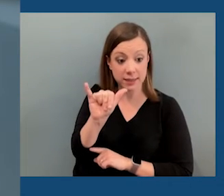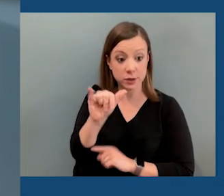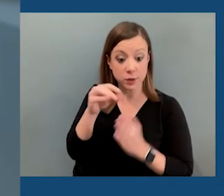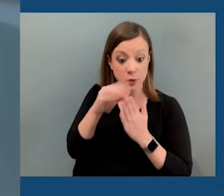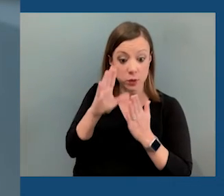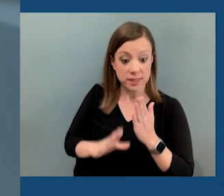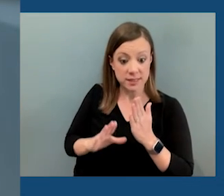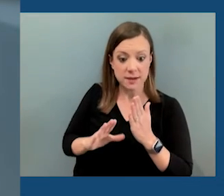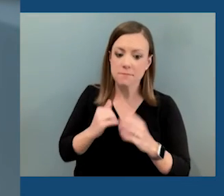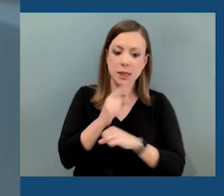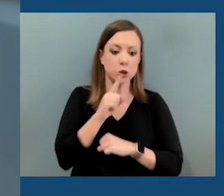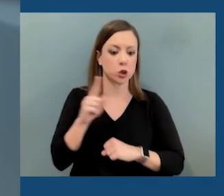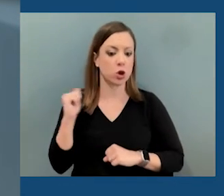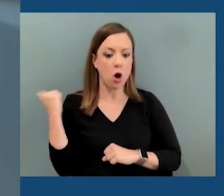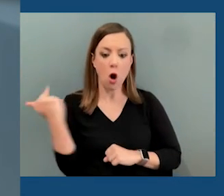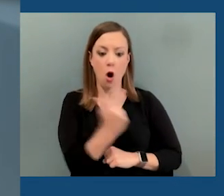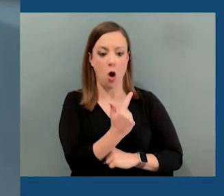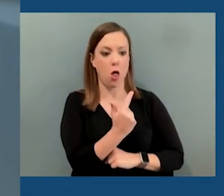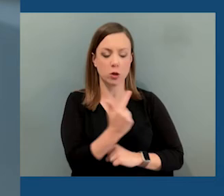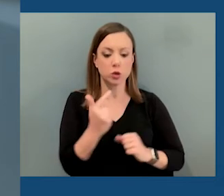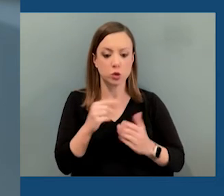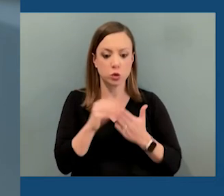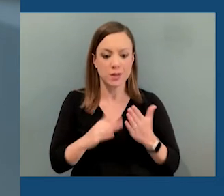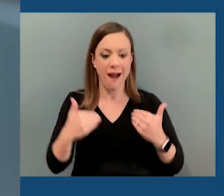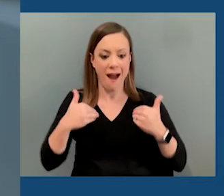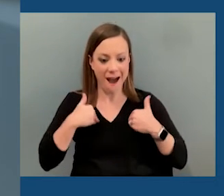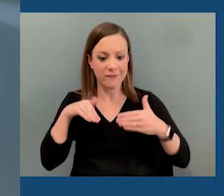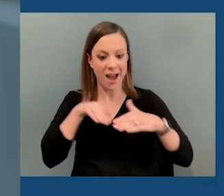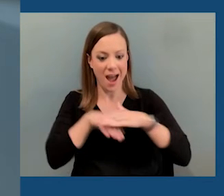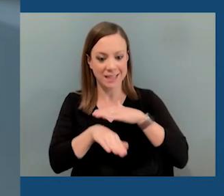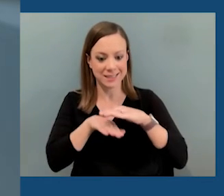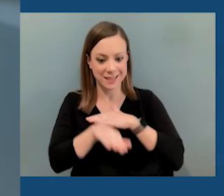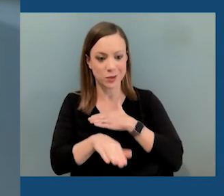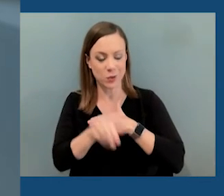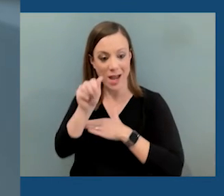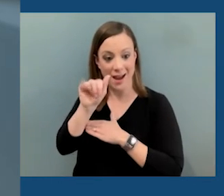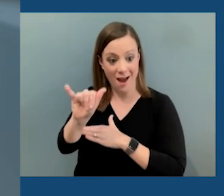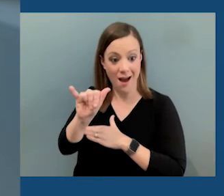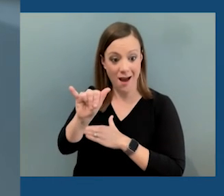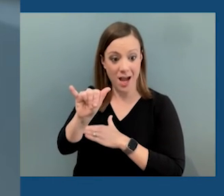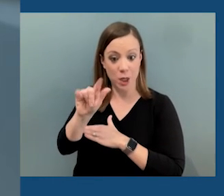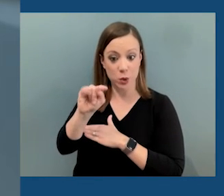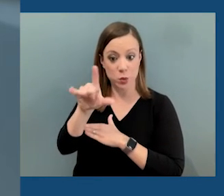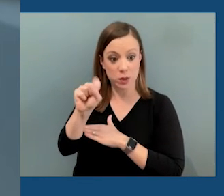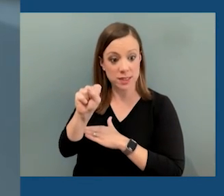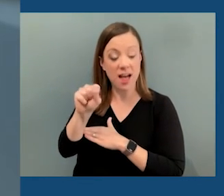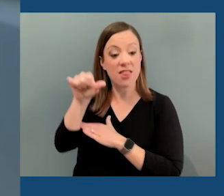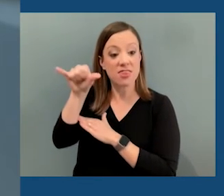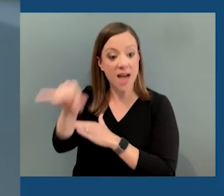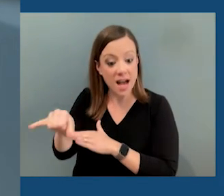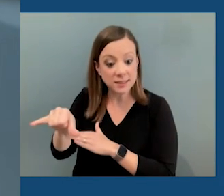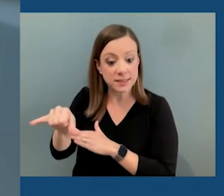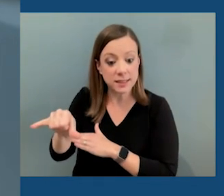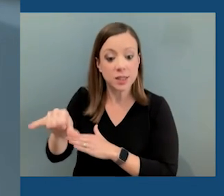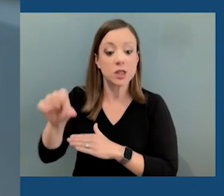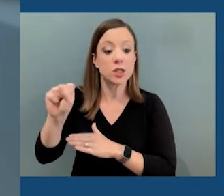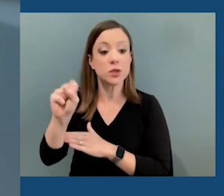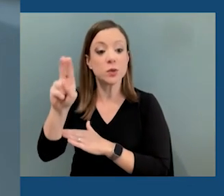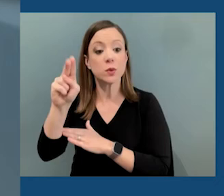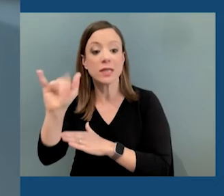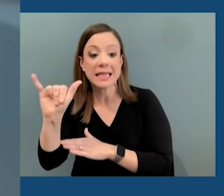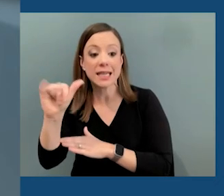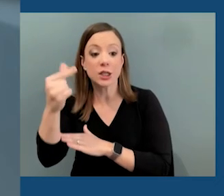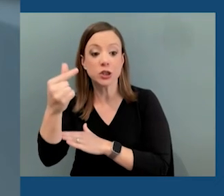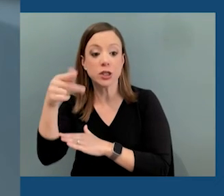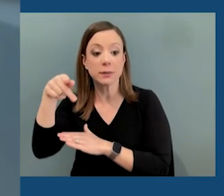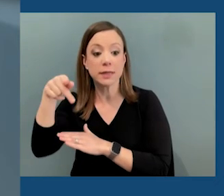tools, SUNY will launch SUNY GPT, giving every student and faculty member access to AI